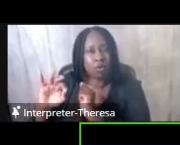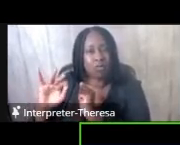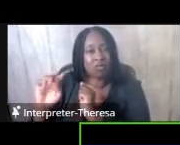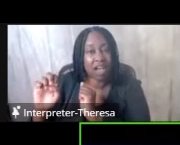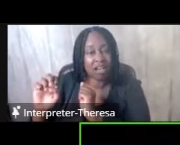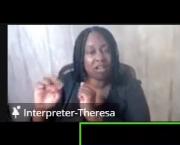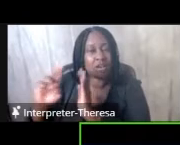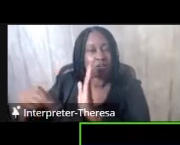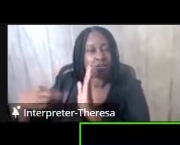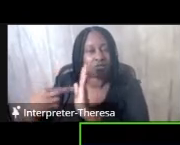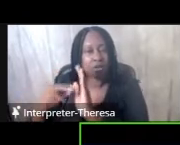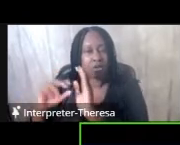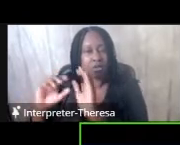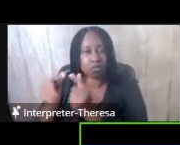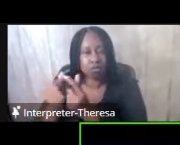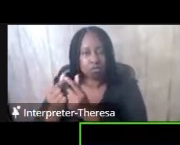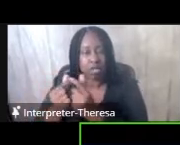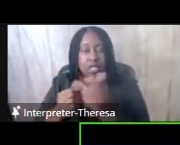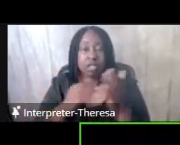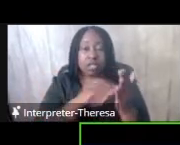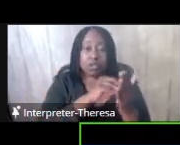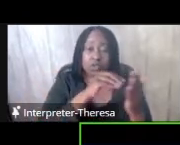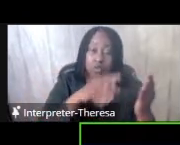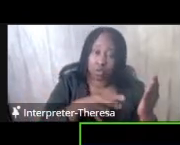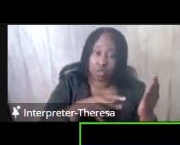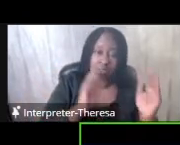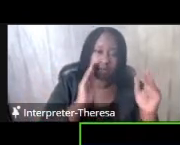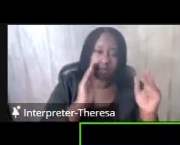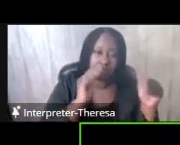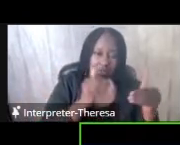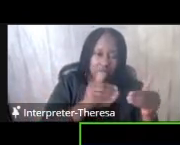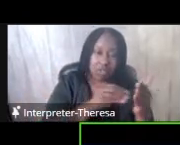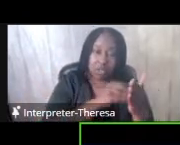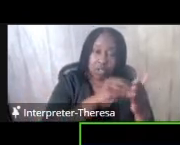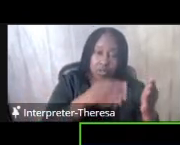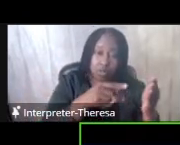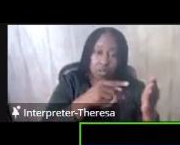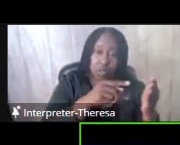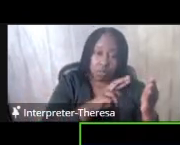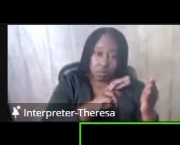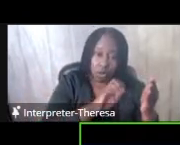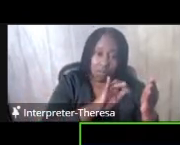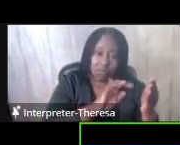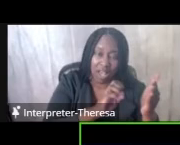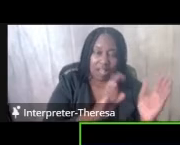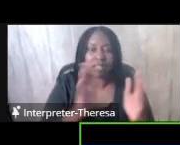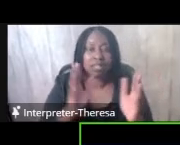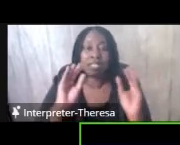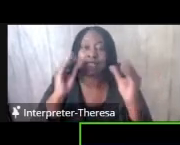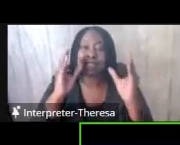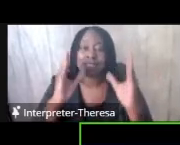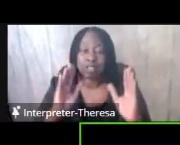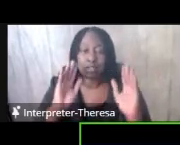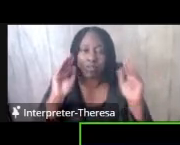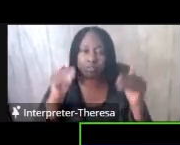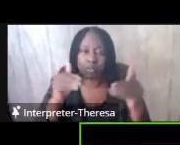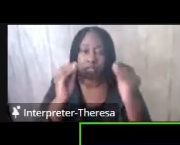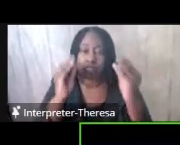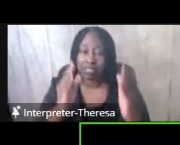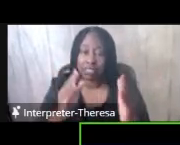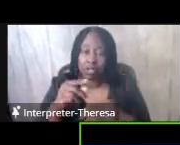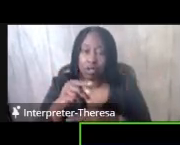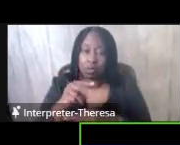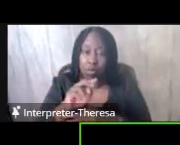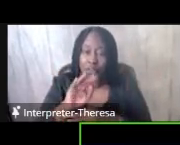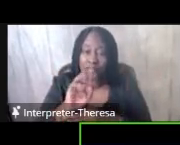engage with the student profiles, teachers with the teacher profiles, families with families, etc. And when we get into those groups,